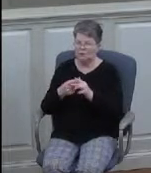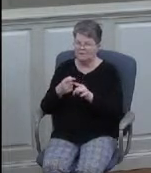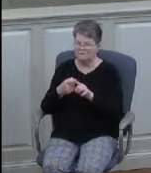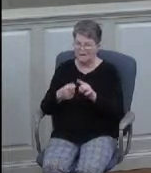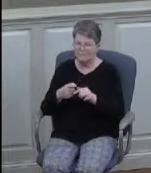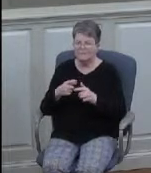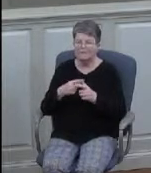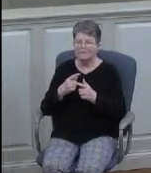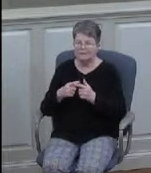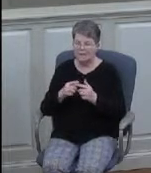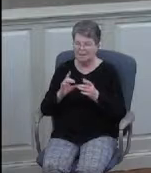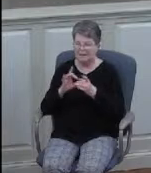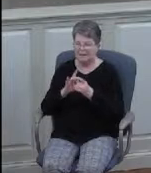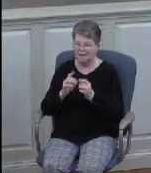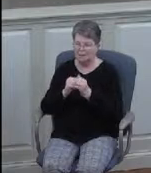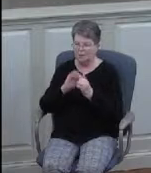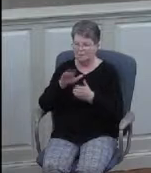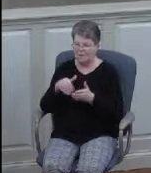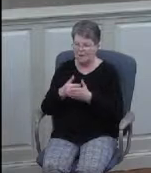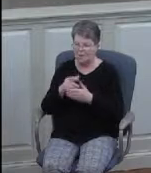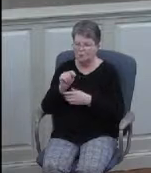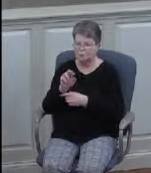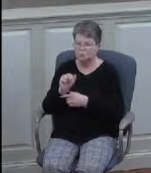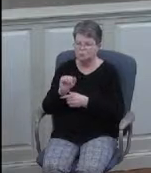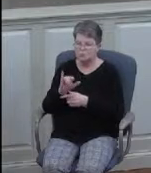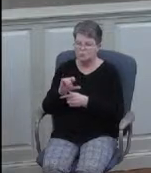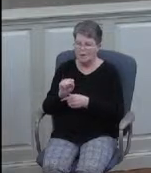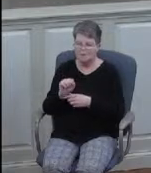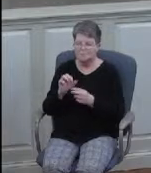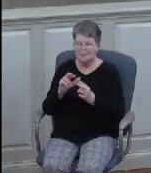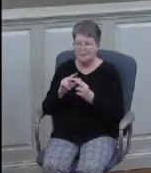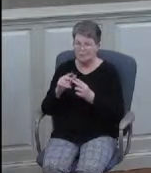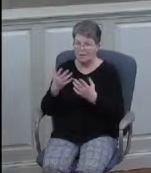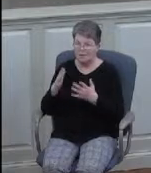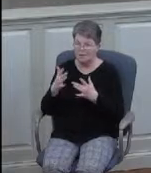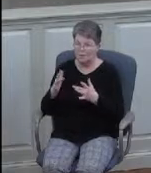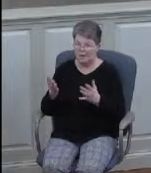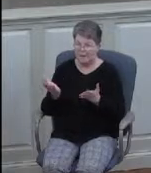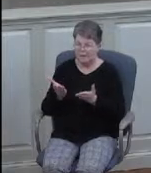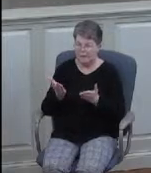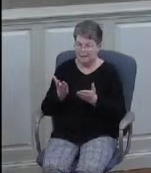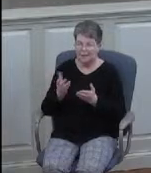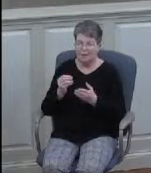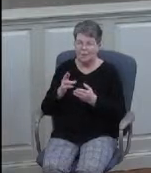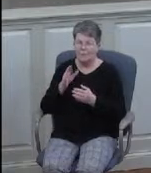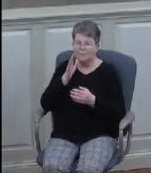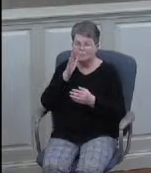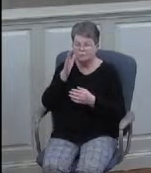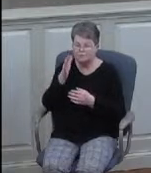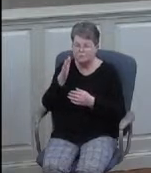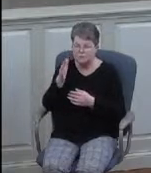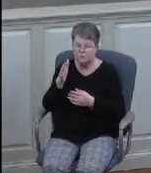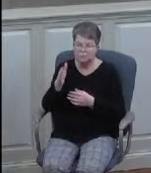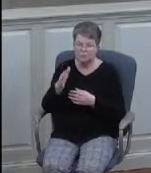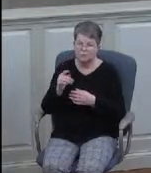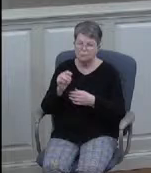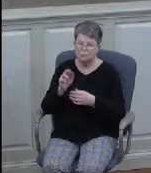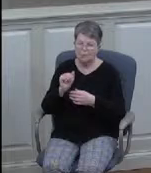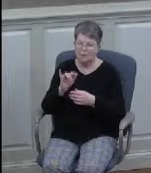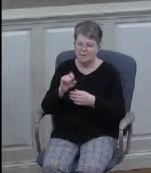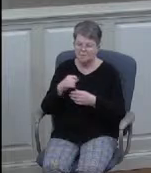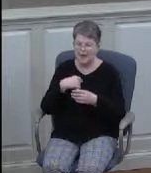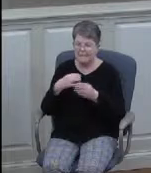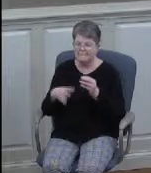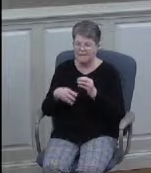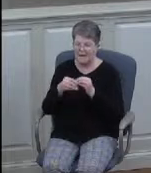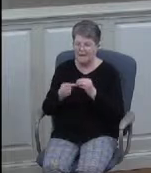have it connect with all the trails that are either in place or aspirational here on this map. And I've added a few